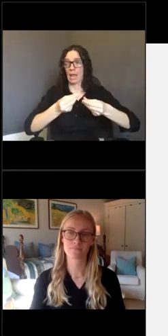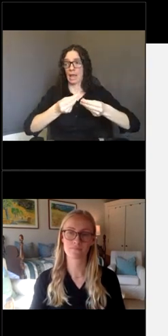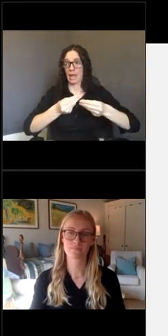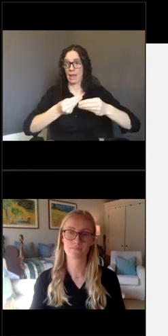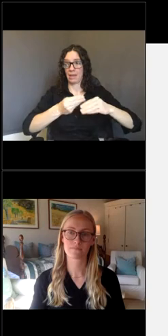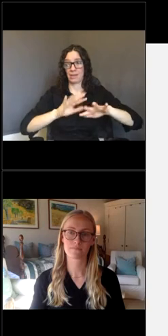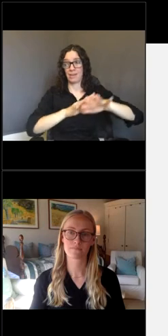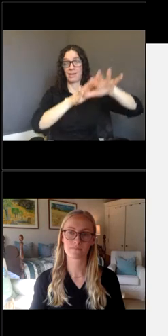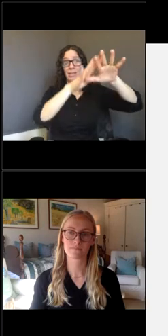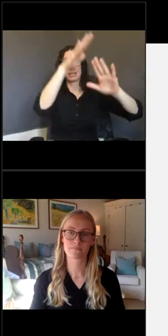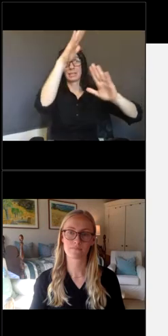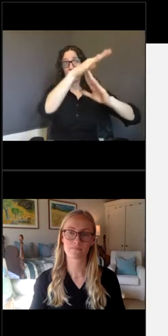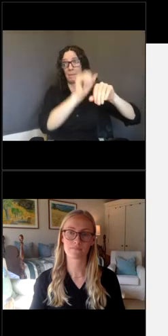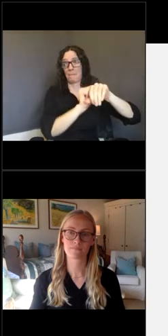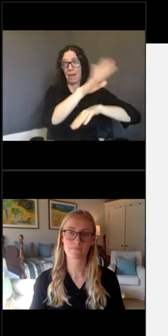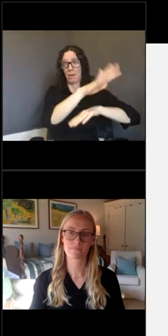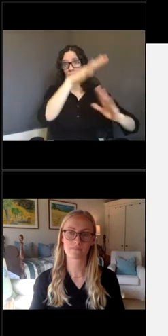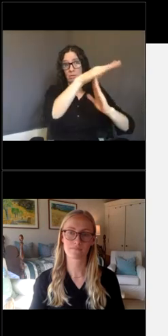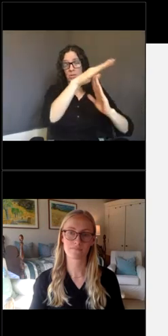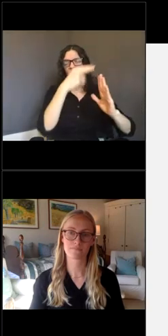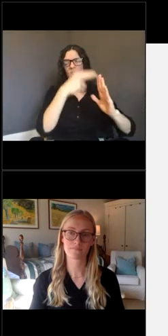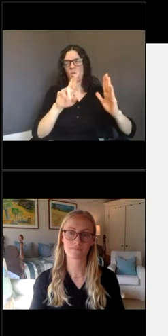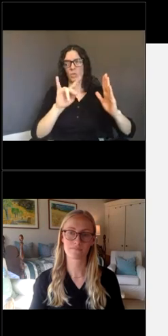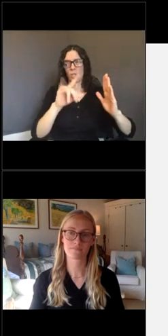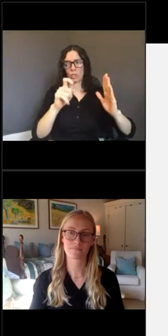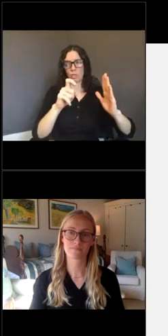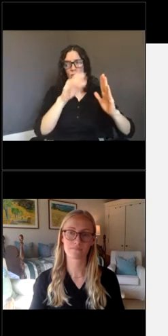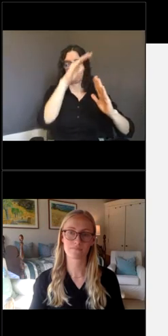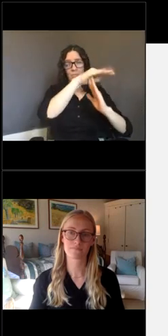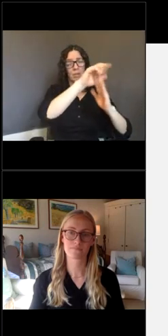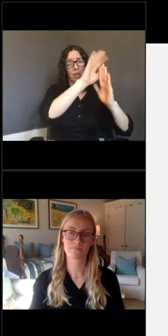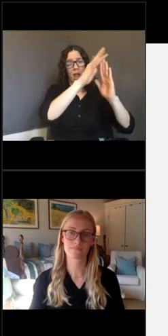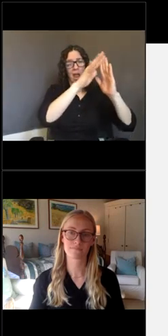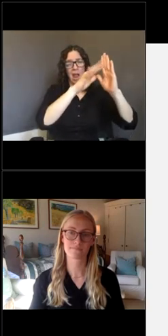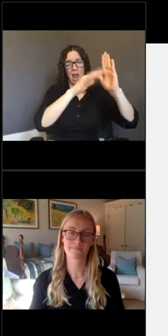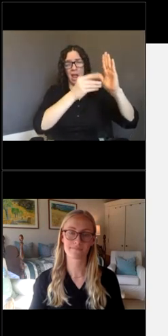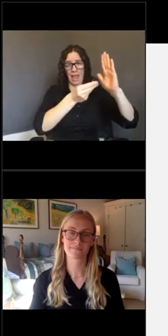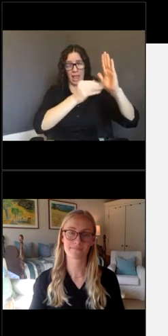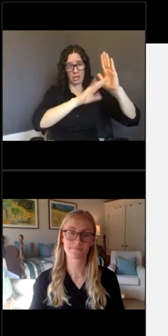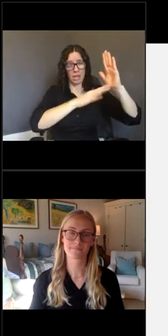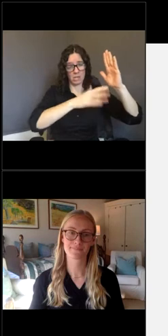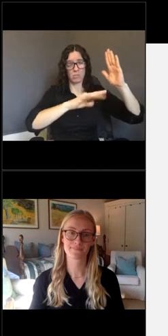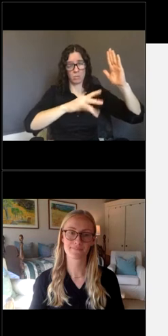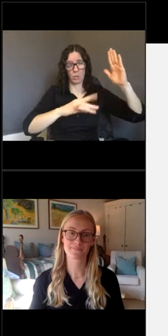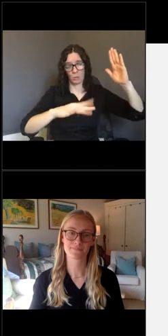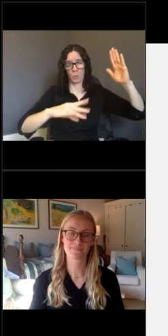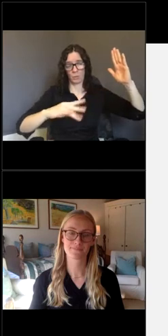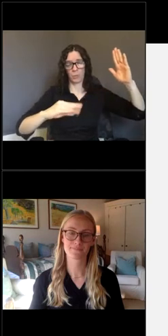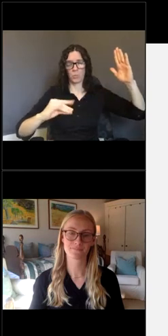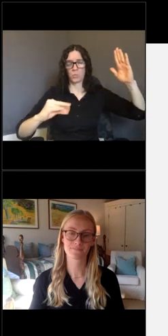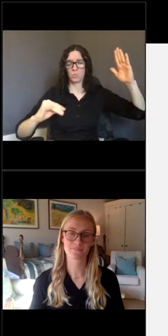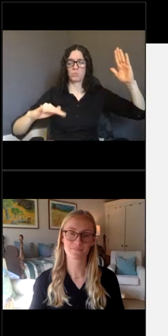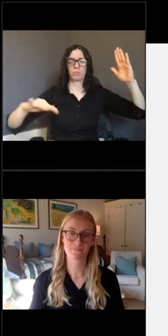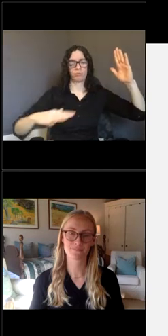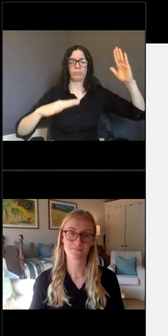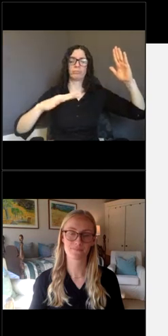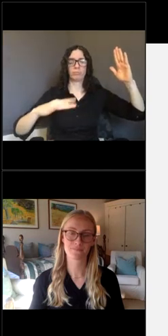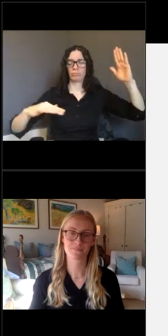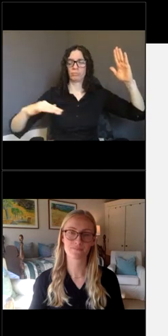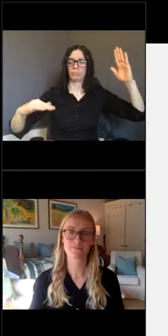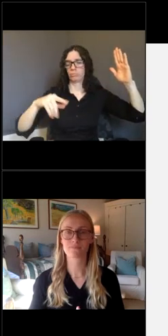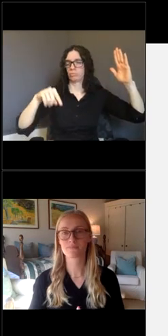the ridge, to the reef, that's coral reefs, then all of the interactions